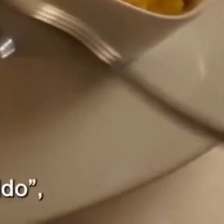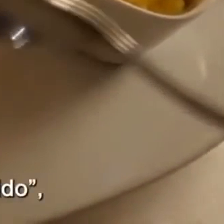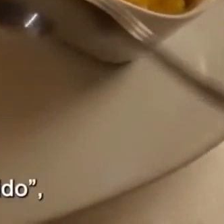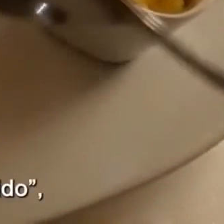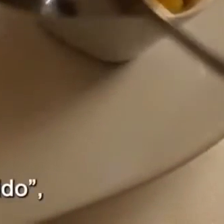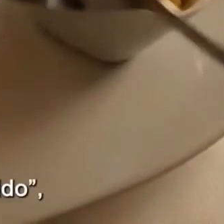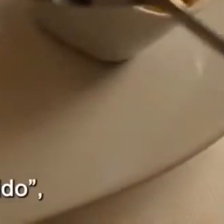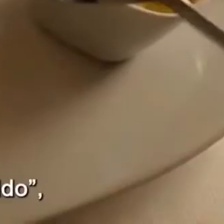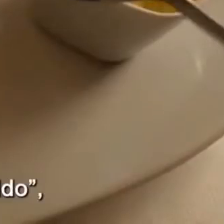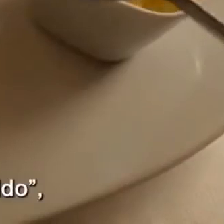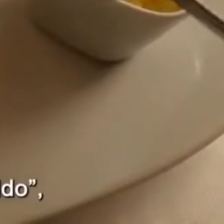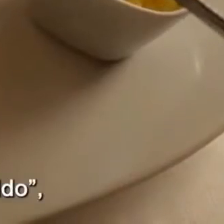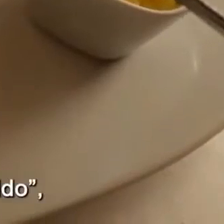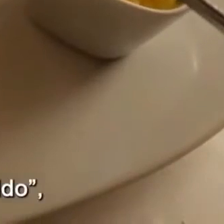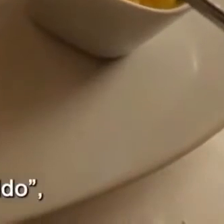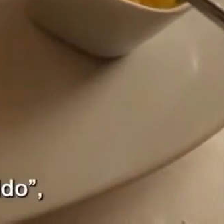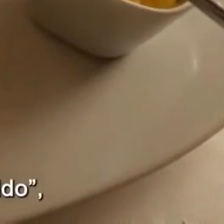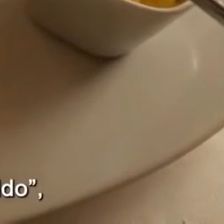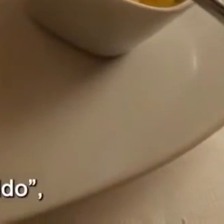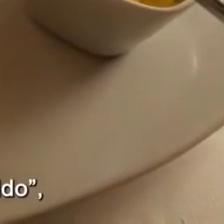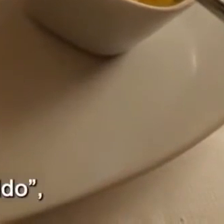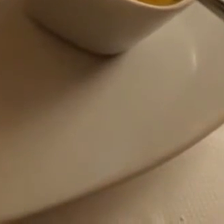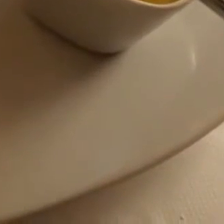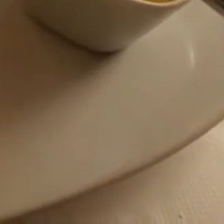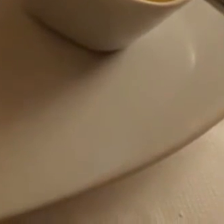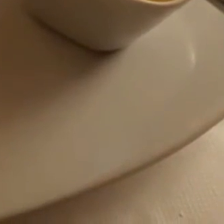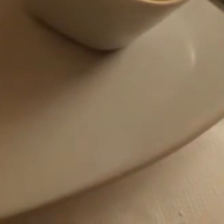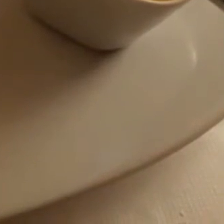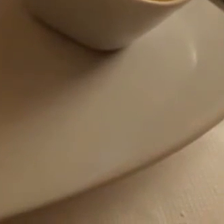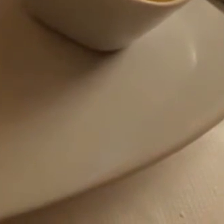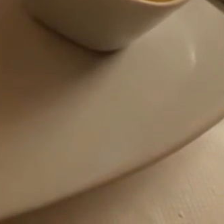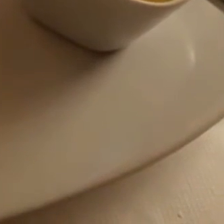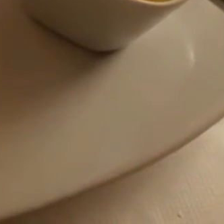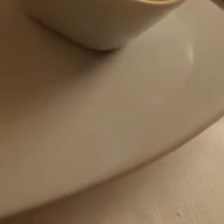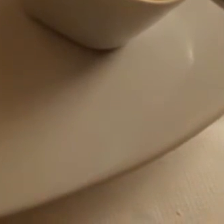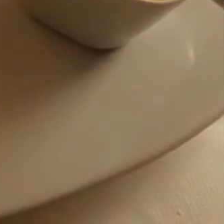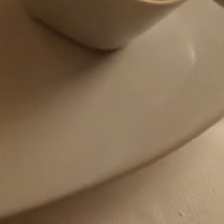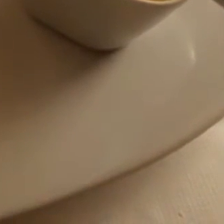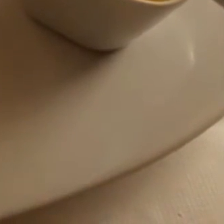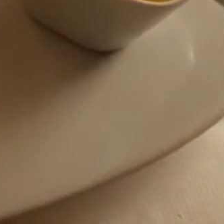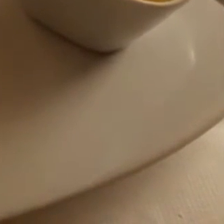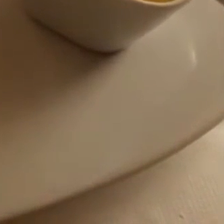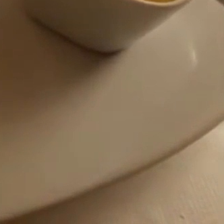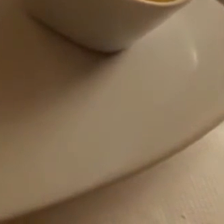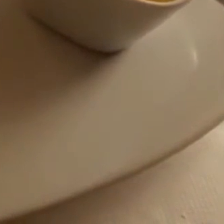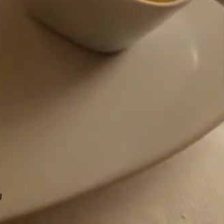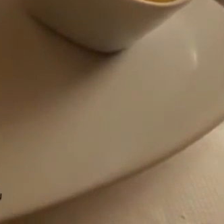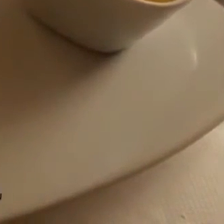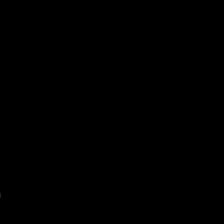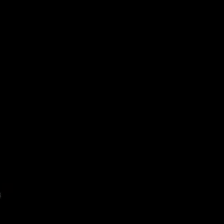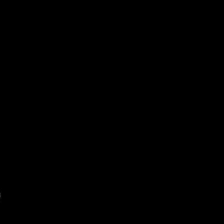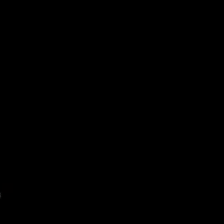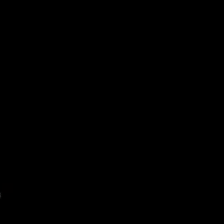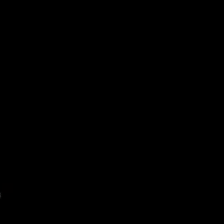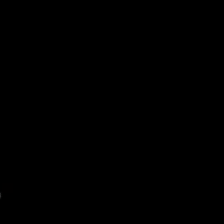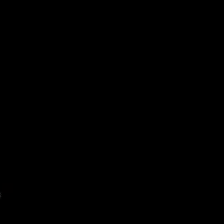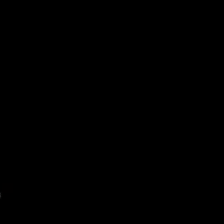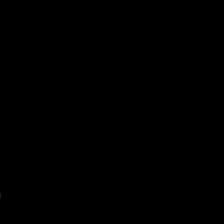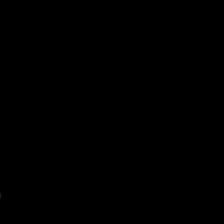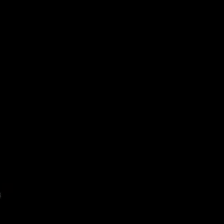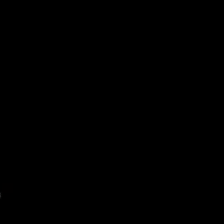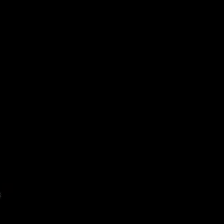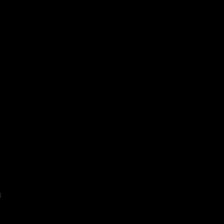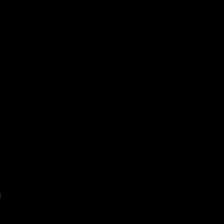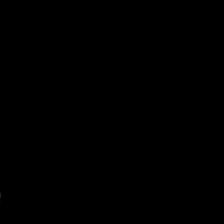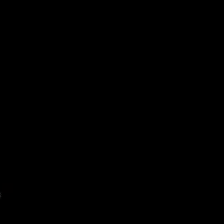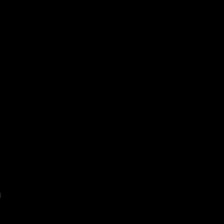described as il tortino di cioccolato con cuore morbido, but morbido in Italian means soft. In the following morning, we